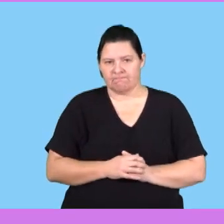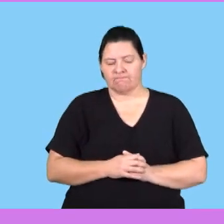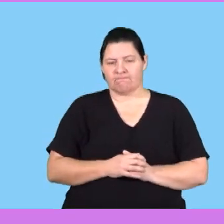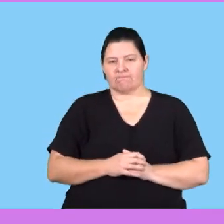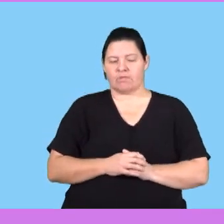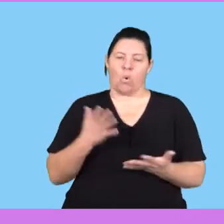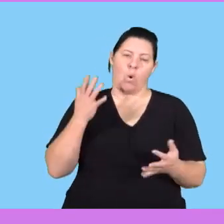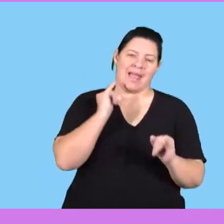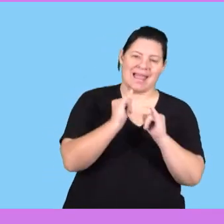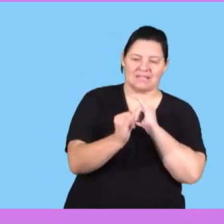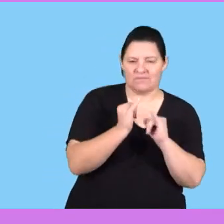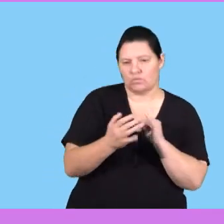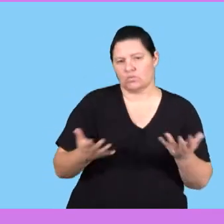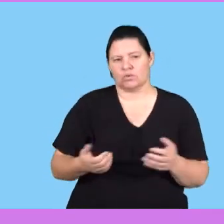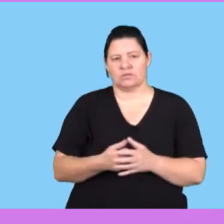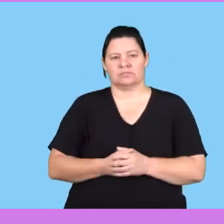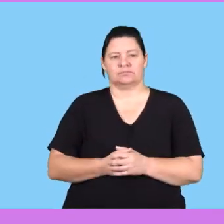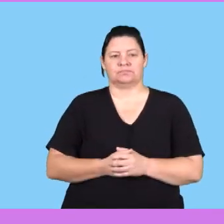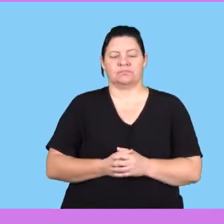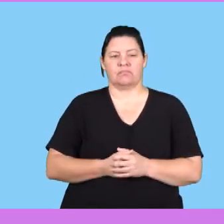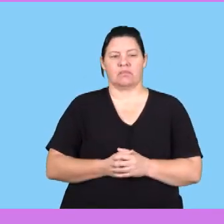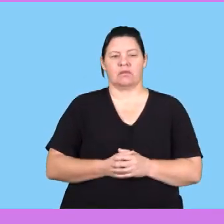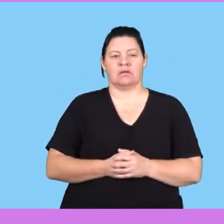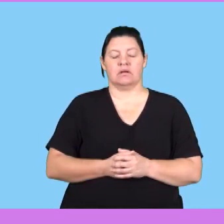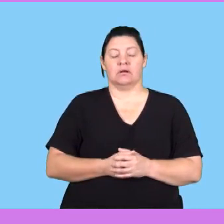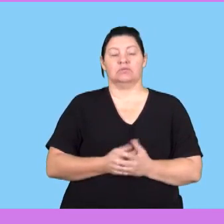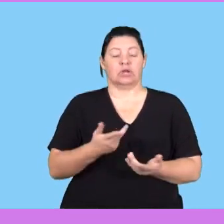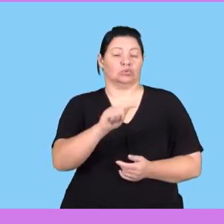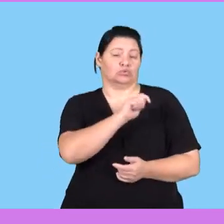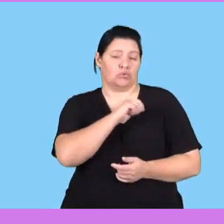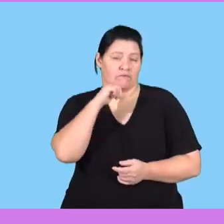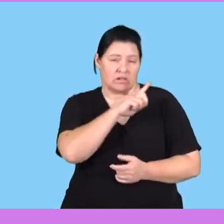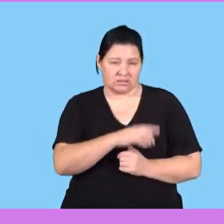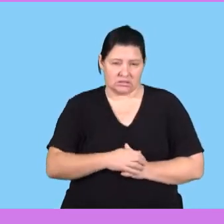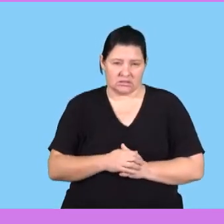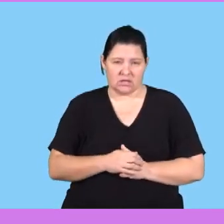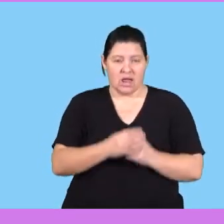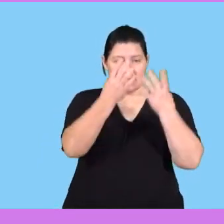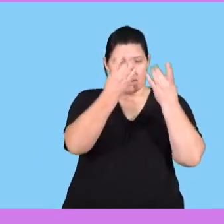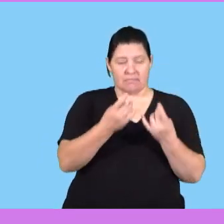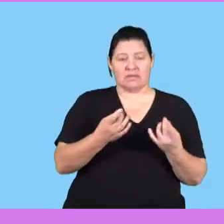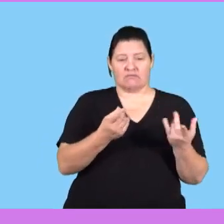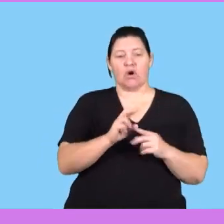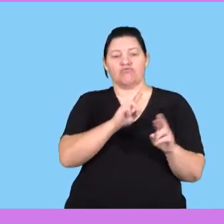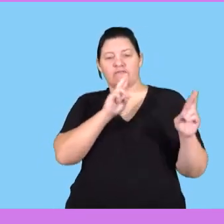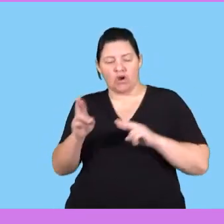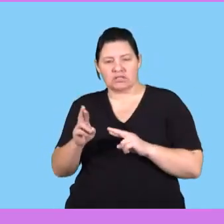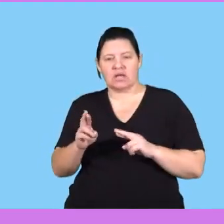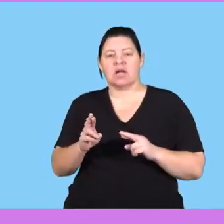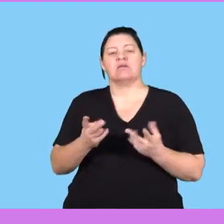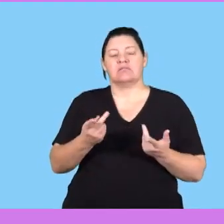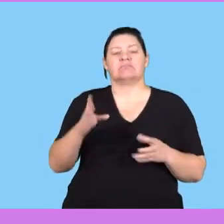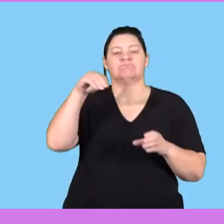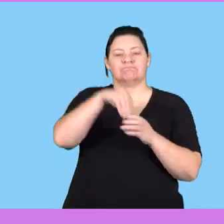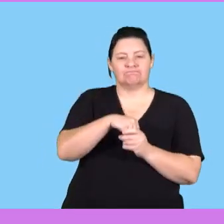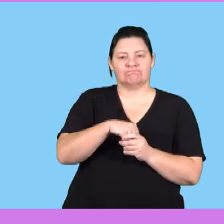right? Can be an interview, for example. Then, question number 3, true or false. Numerical data